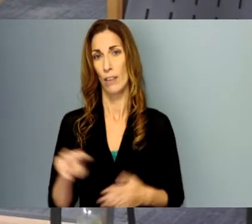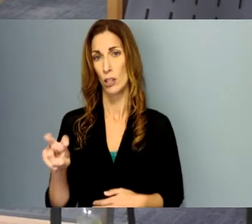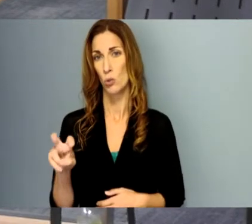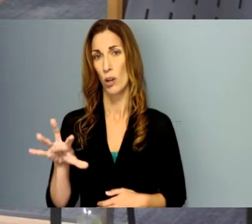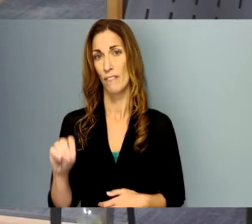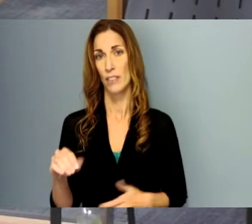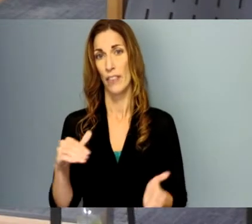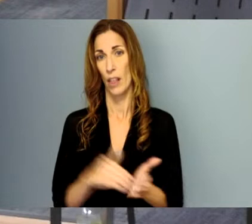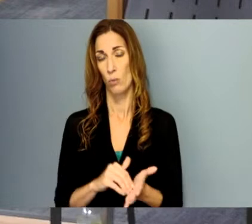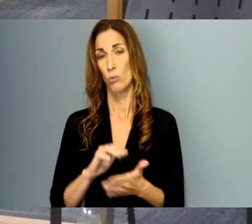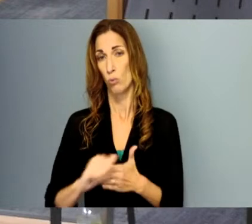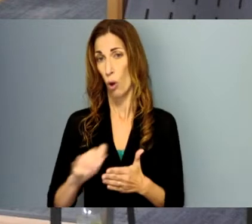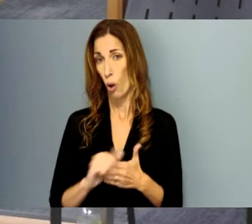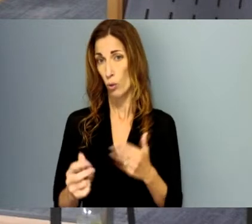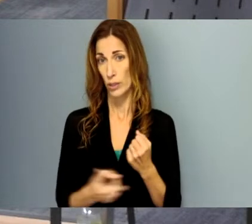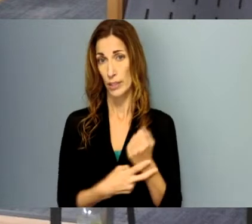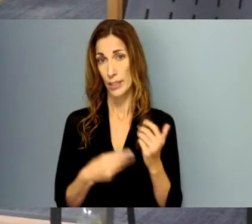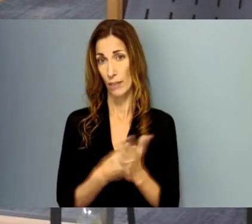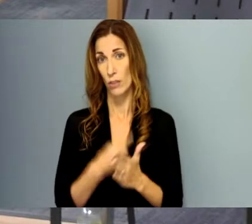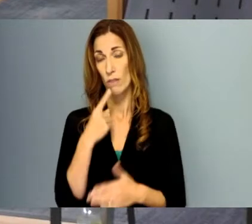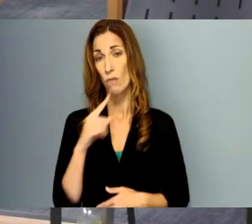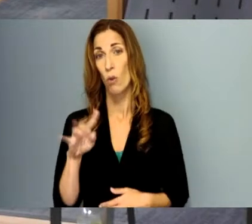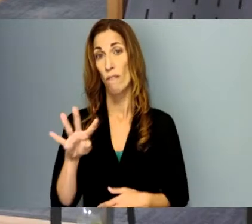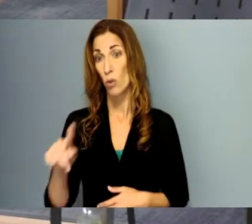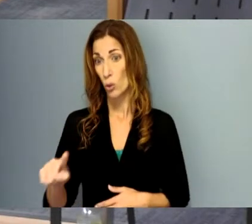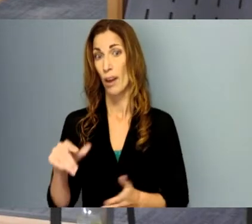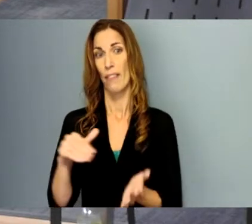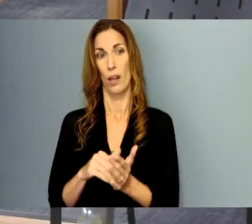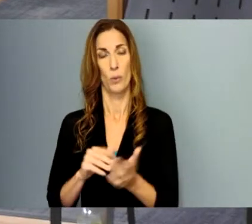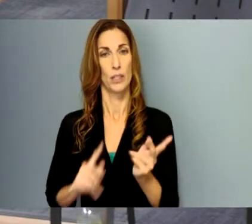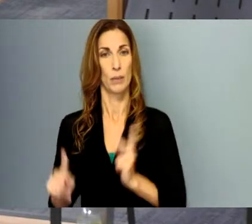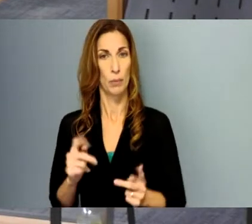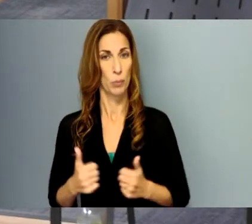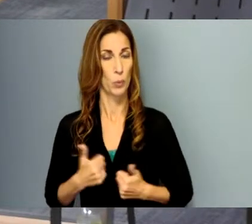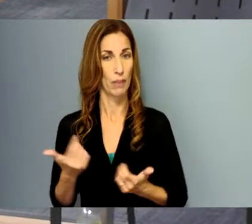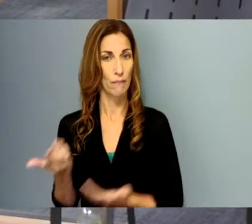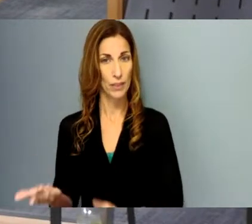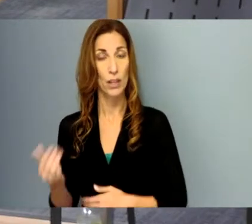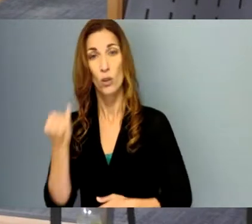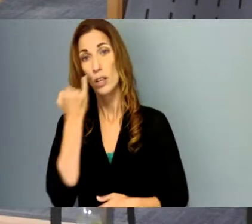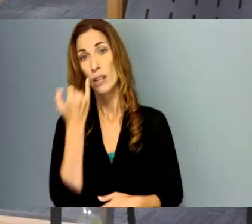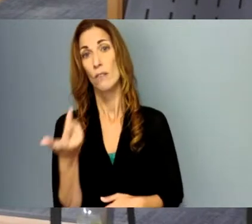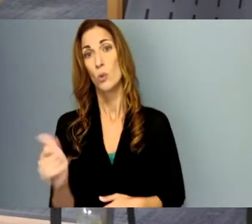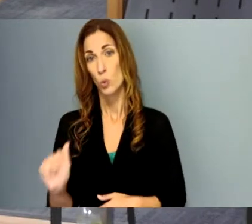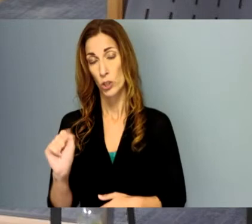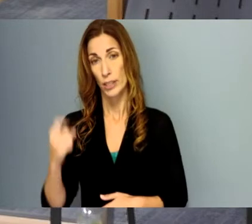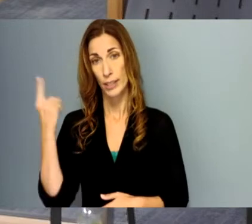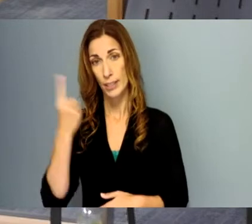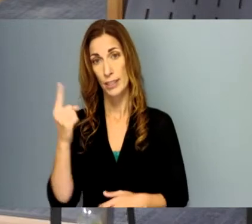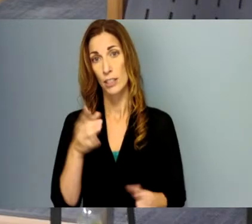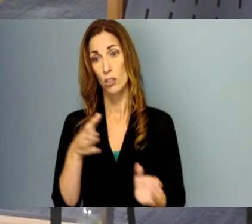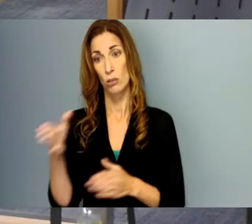in savings for 41,000 residents. If Georgia can consider